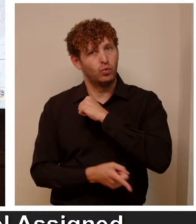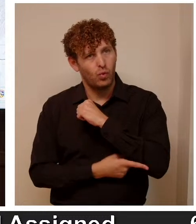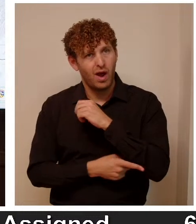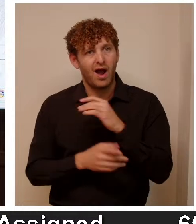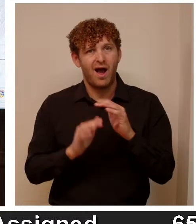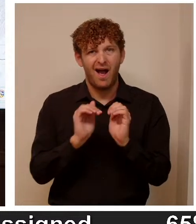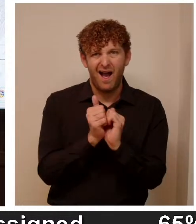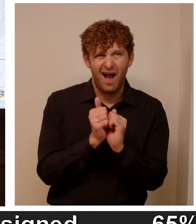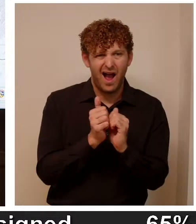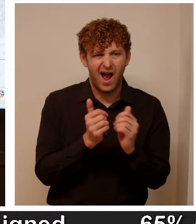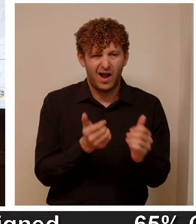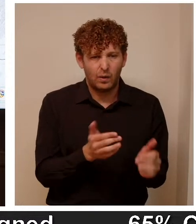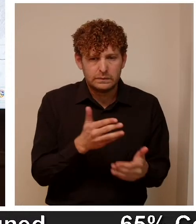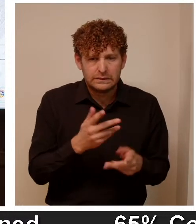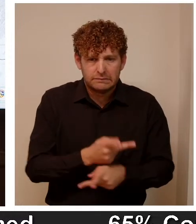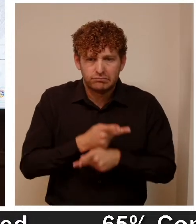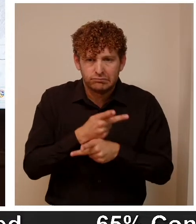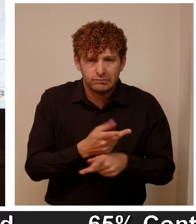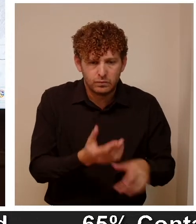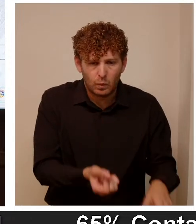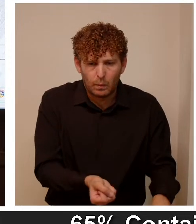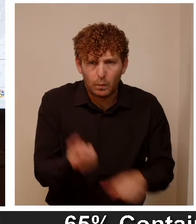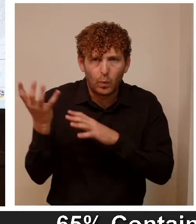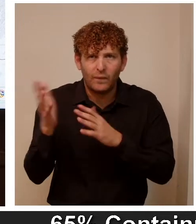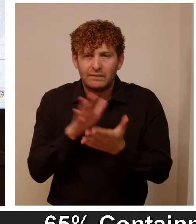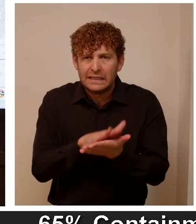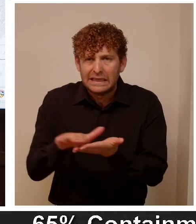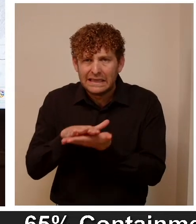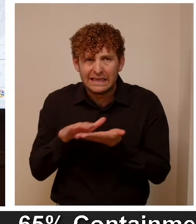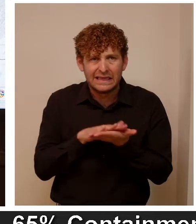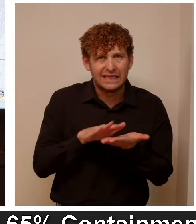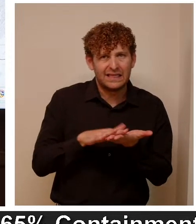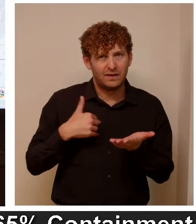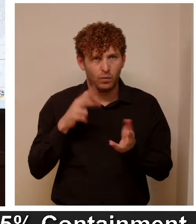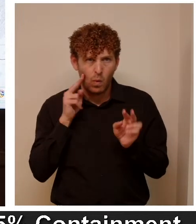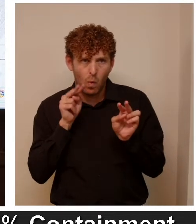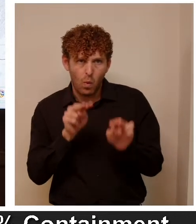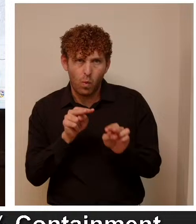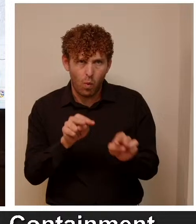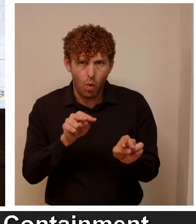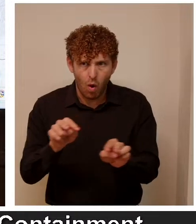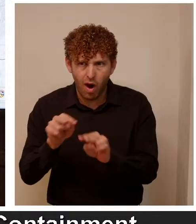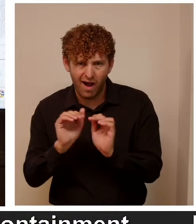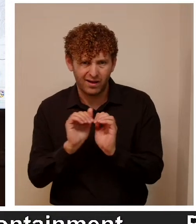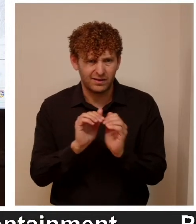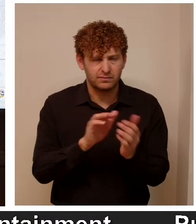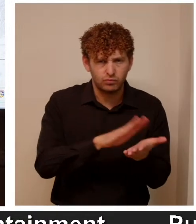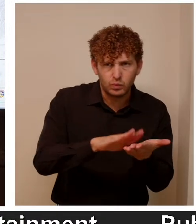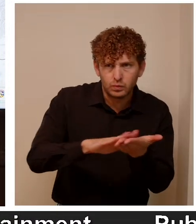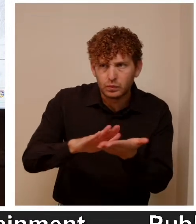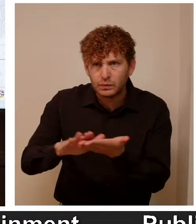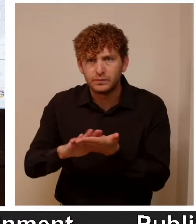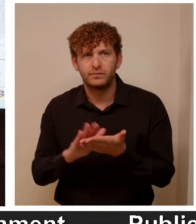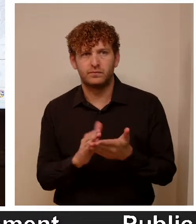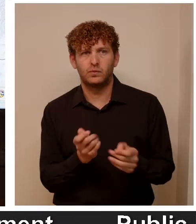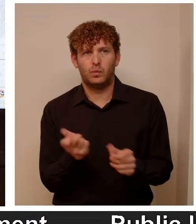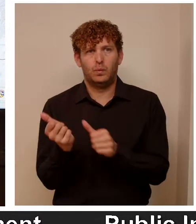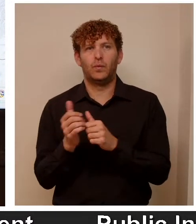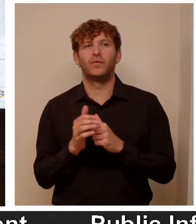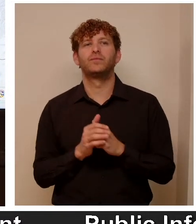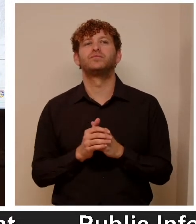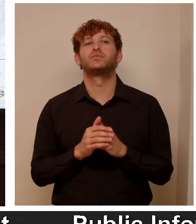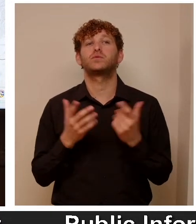fire debris assessment and household hazardous waste removal activities. This process is ongoing in the areas that are safe for the